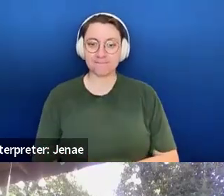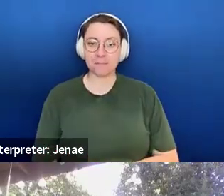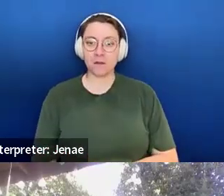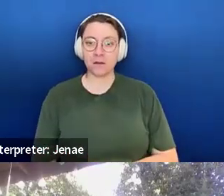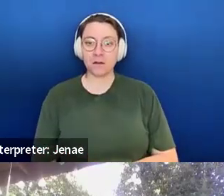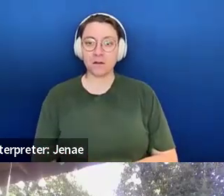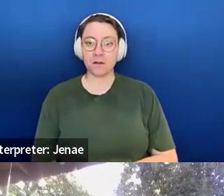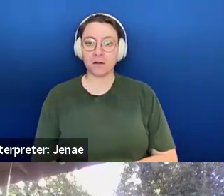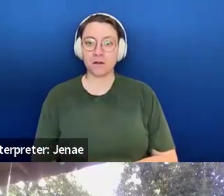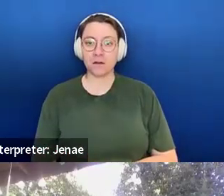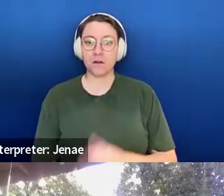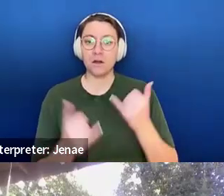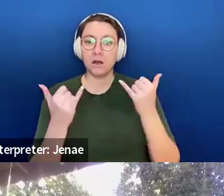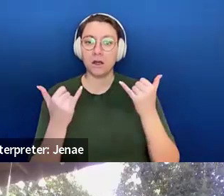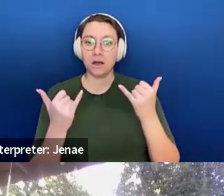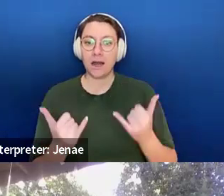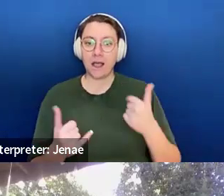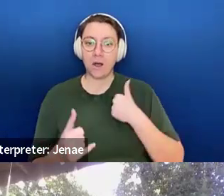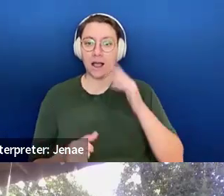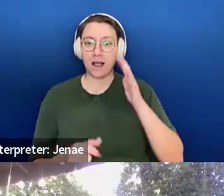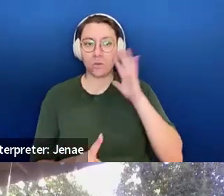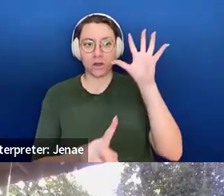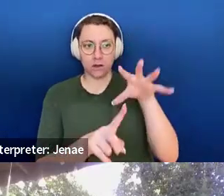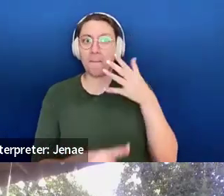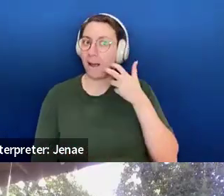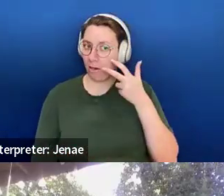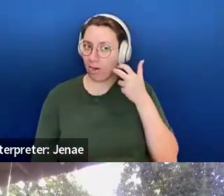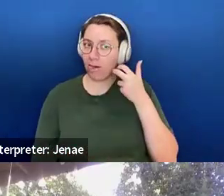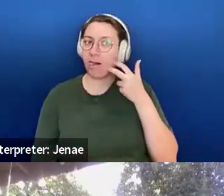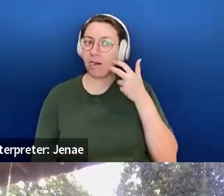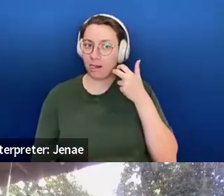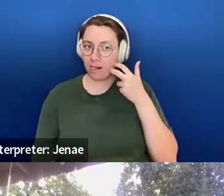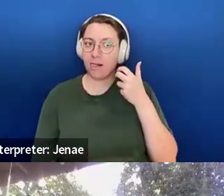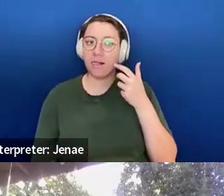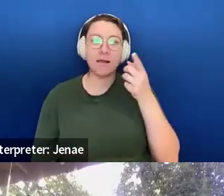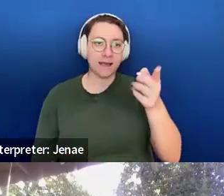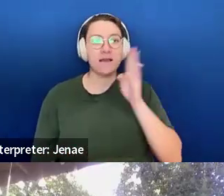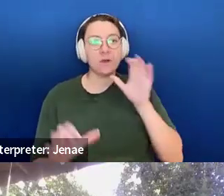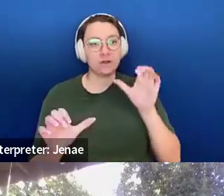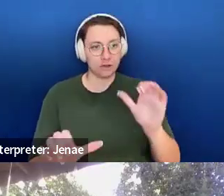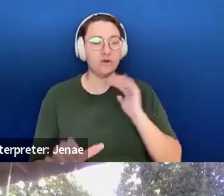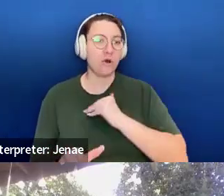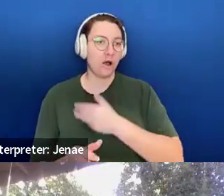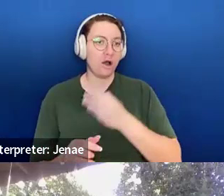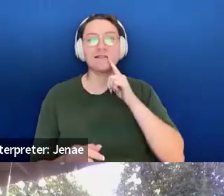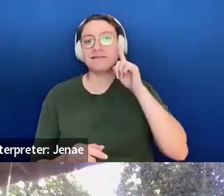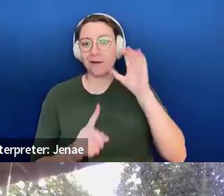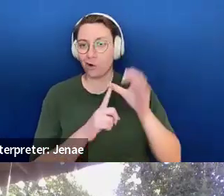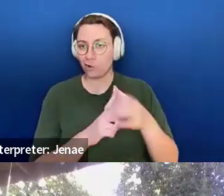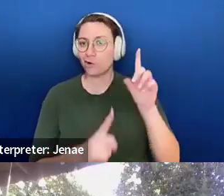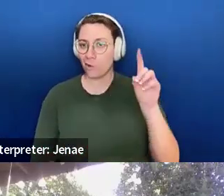now going to spotlight Michael Mercado and have him do our Deaf